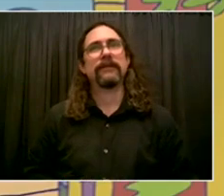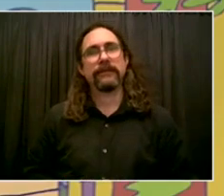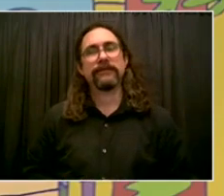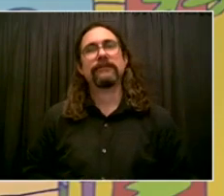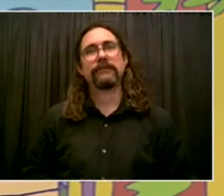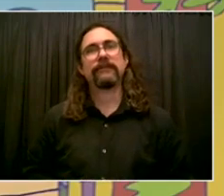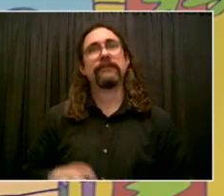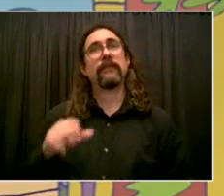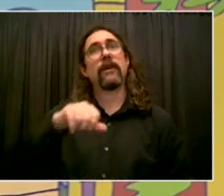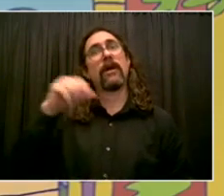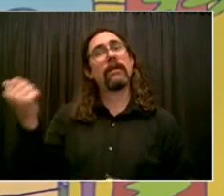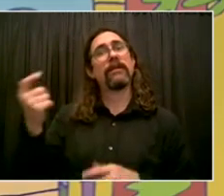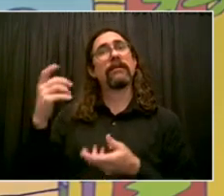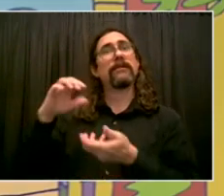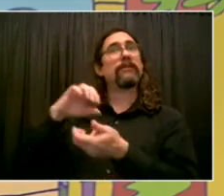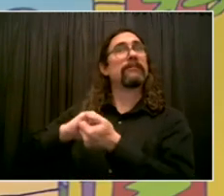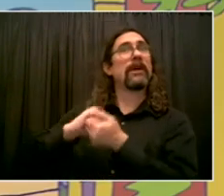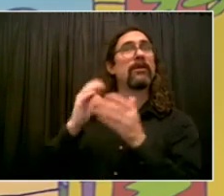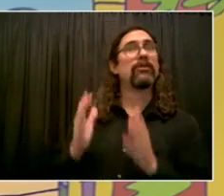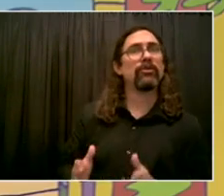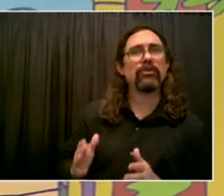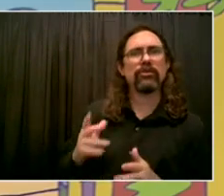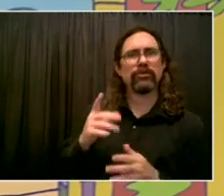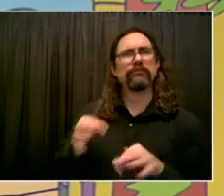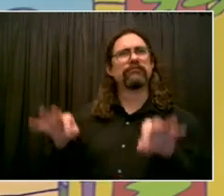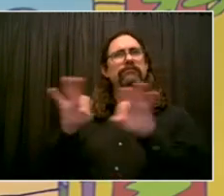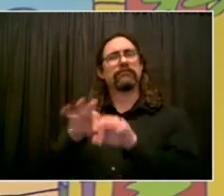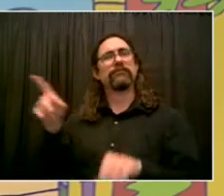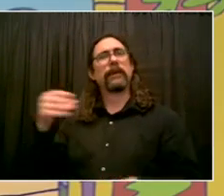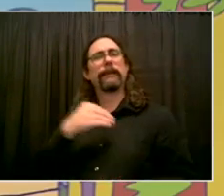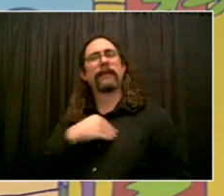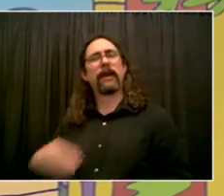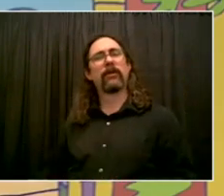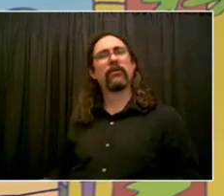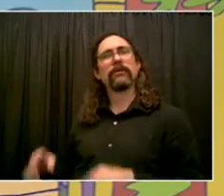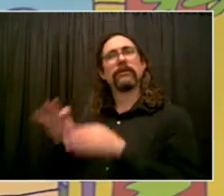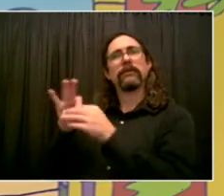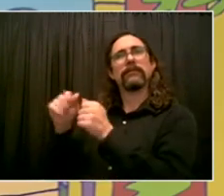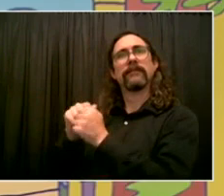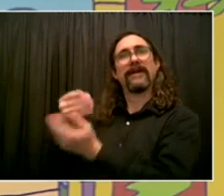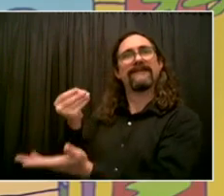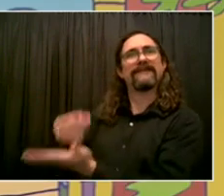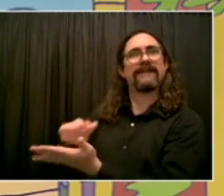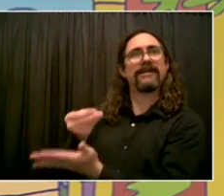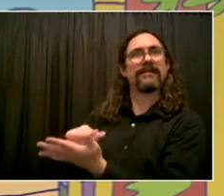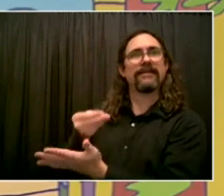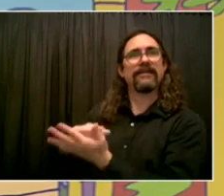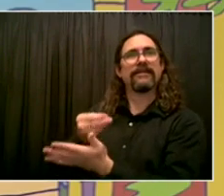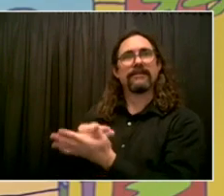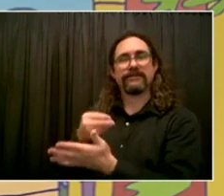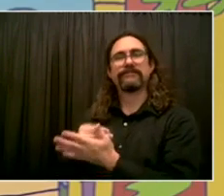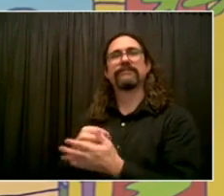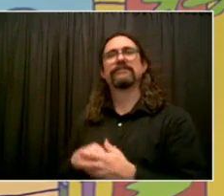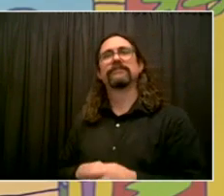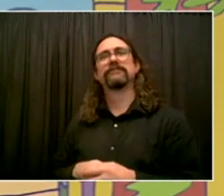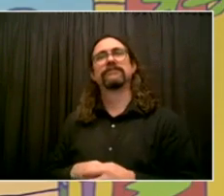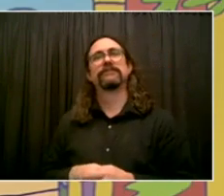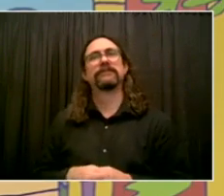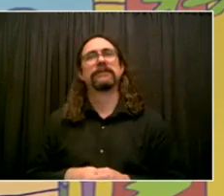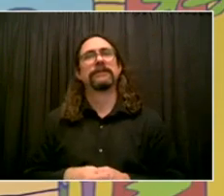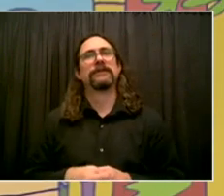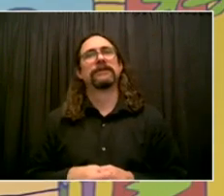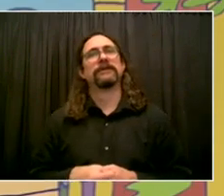the funds to really make these beautiful spaces for kids and families. CC Sabathia has been a part of this